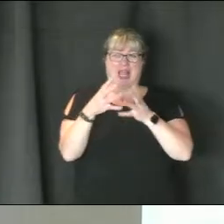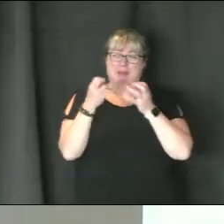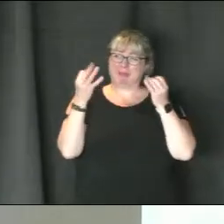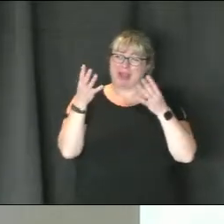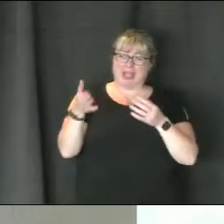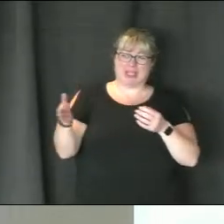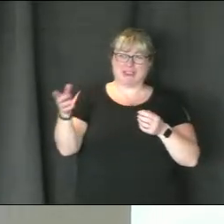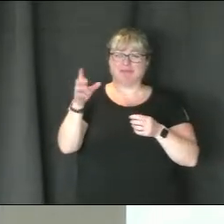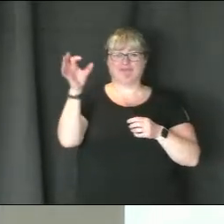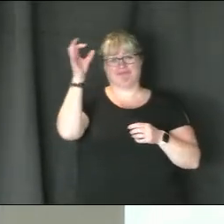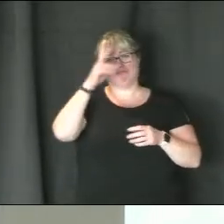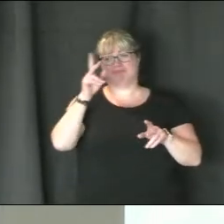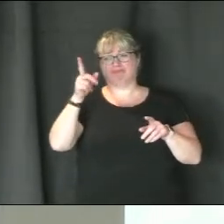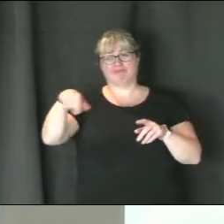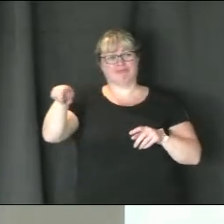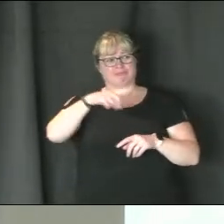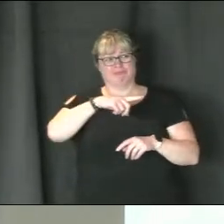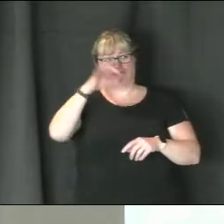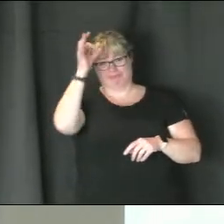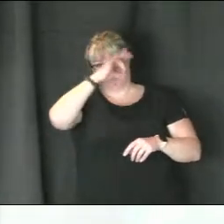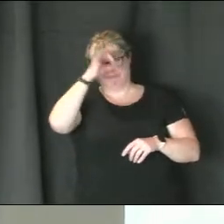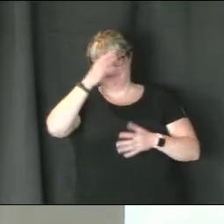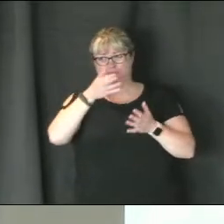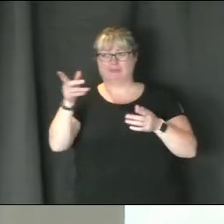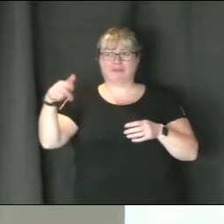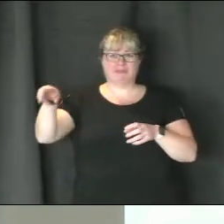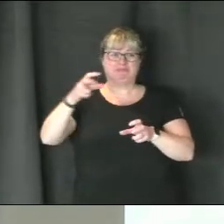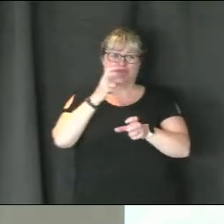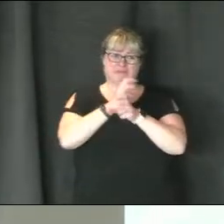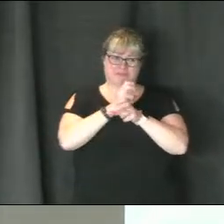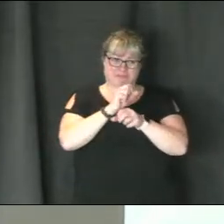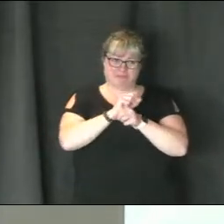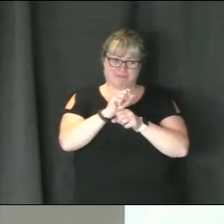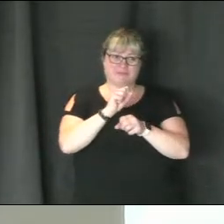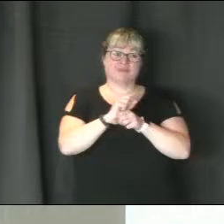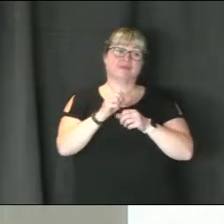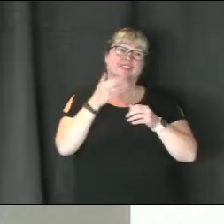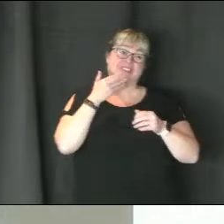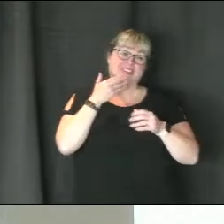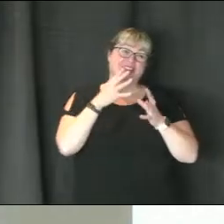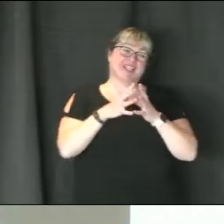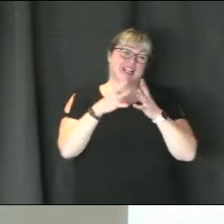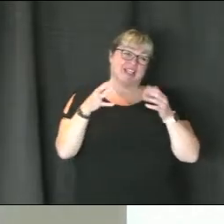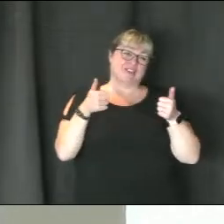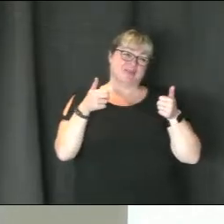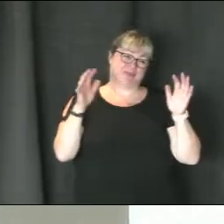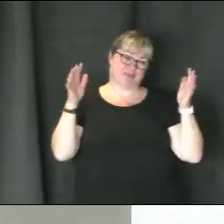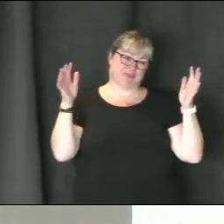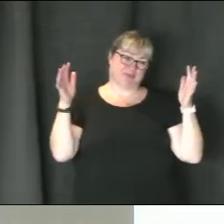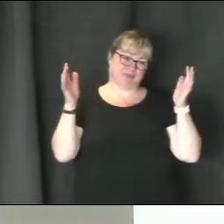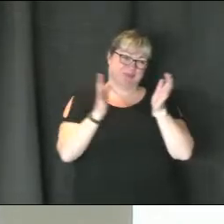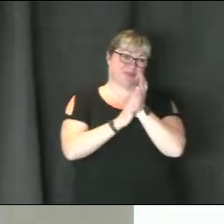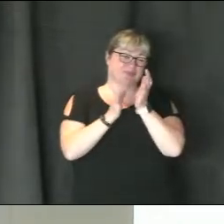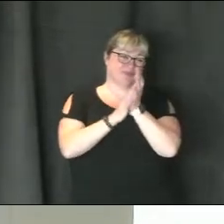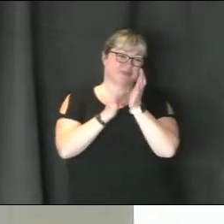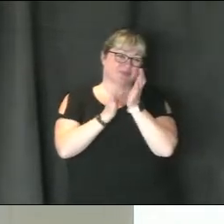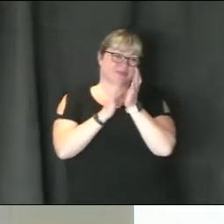get recognized that does just so much work as we do. So, thank you very much.